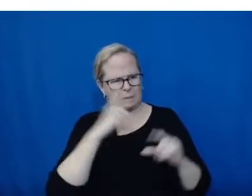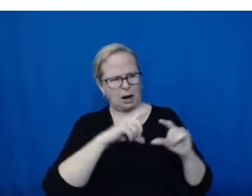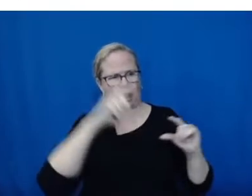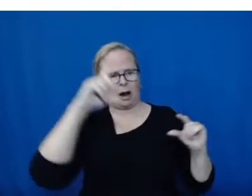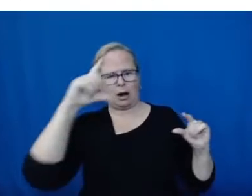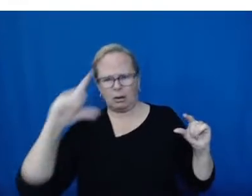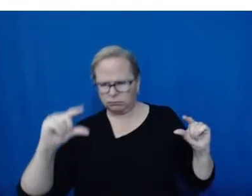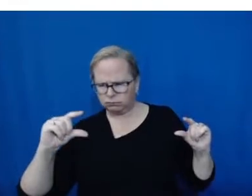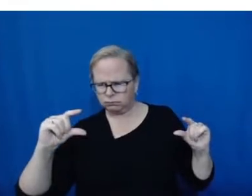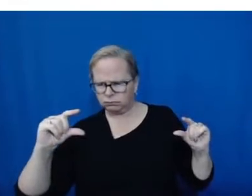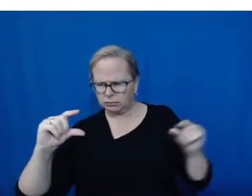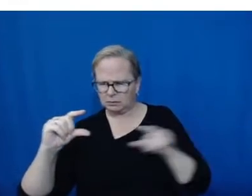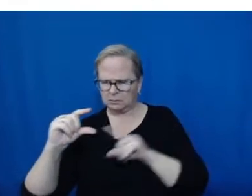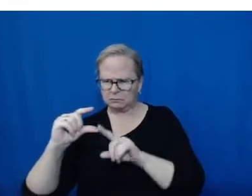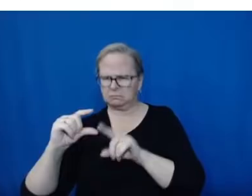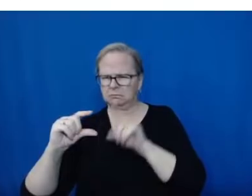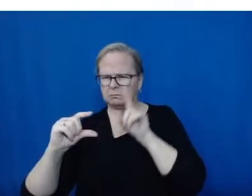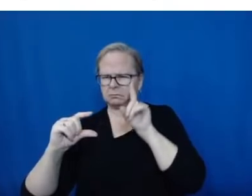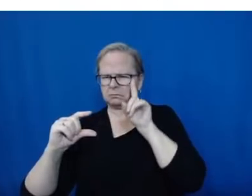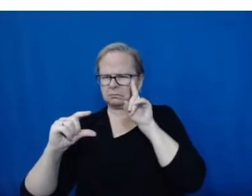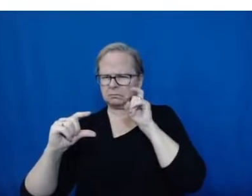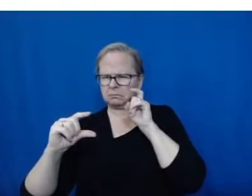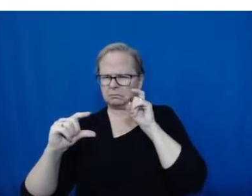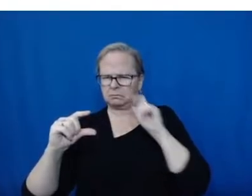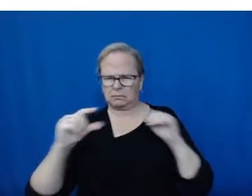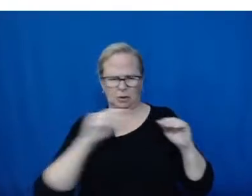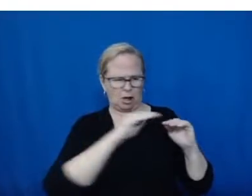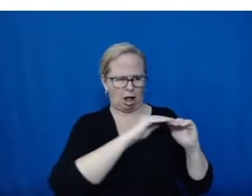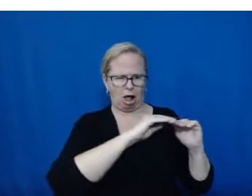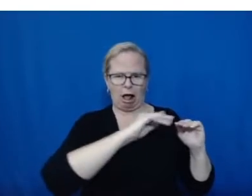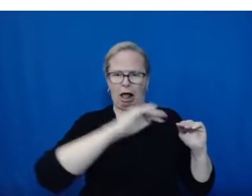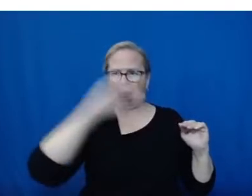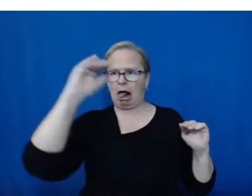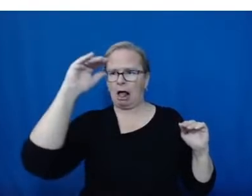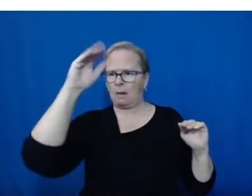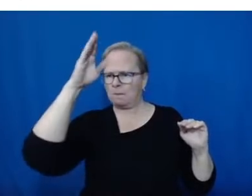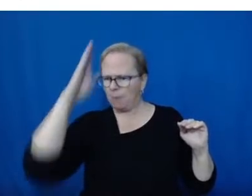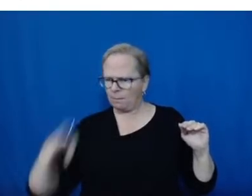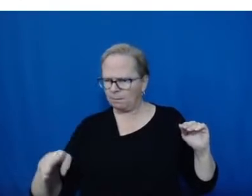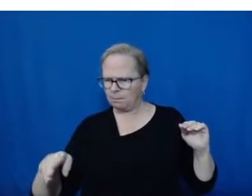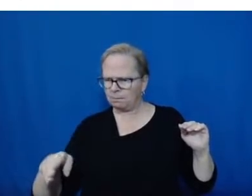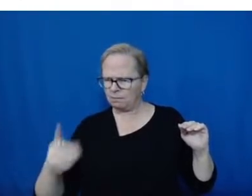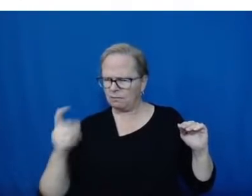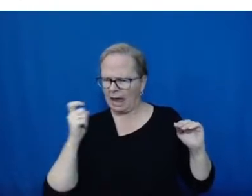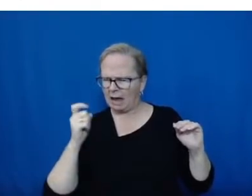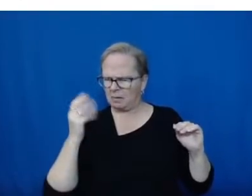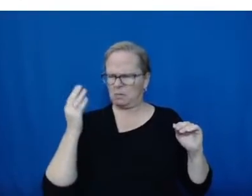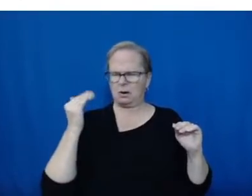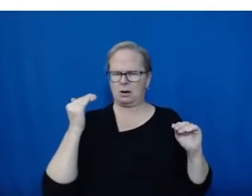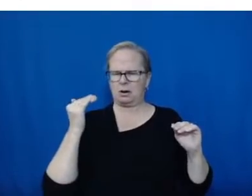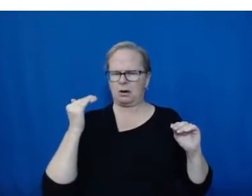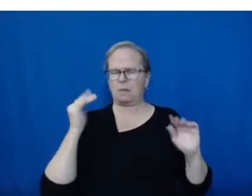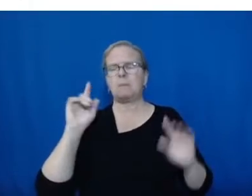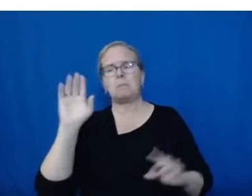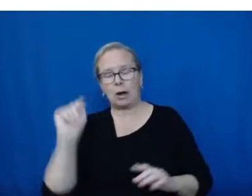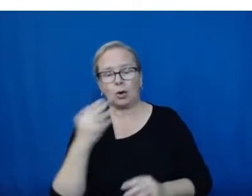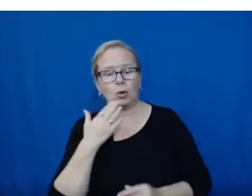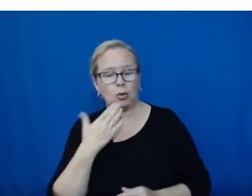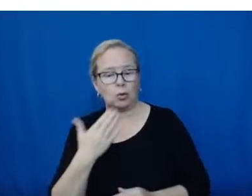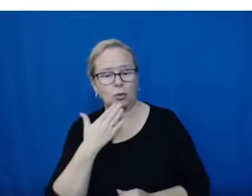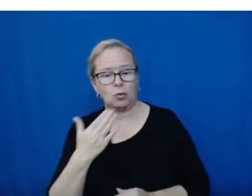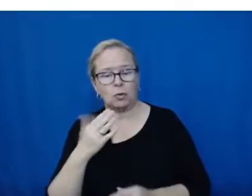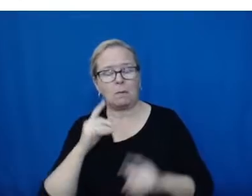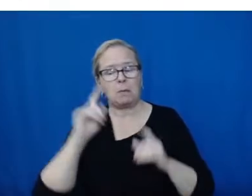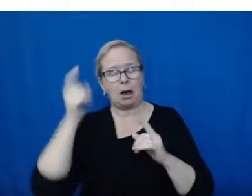It's unusual in the amount that it's dropped, but also I think heartening because this seems to be the continuation